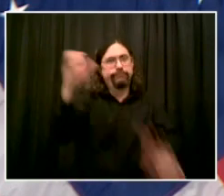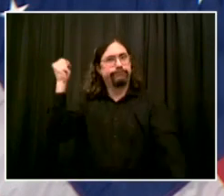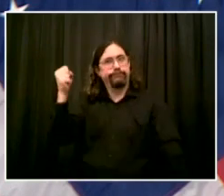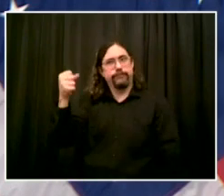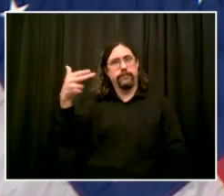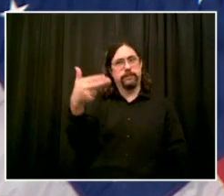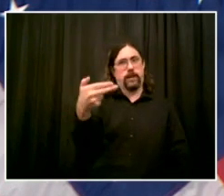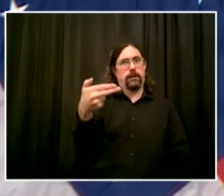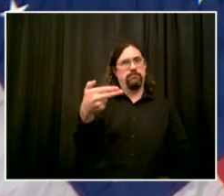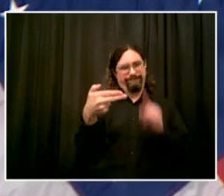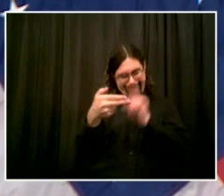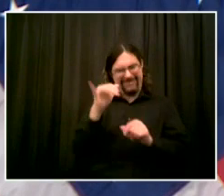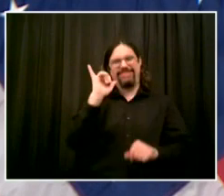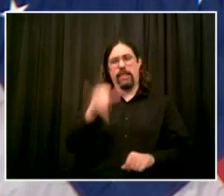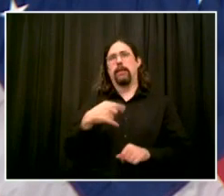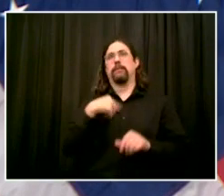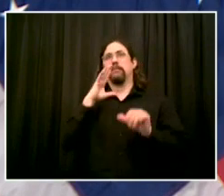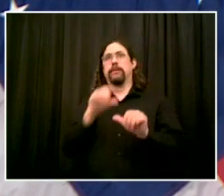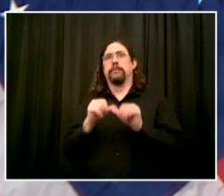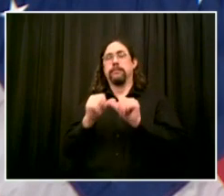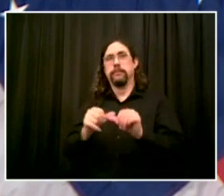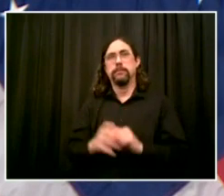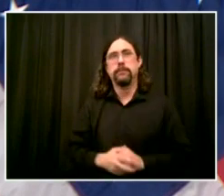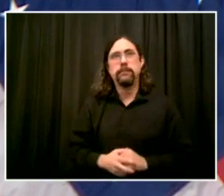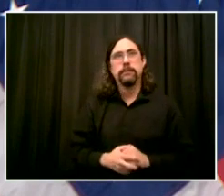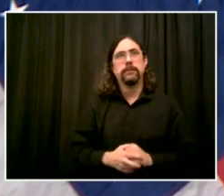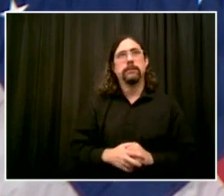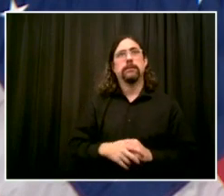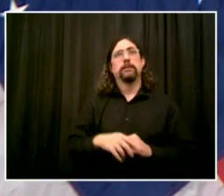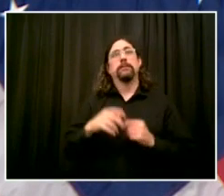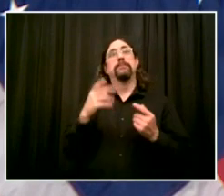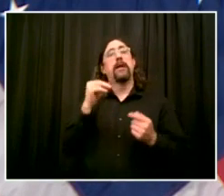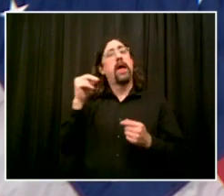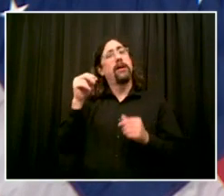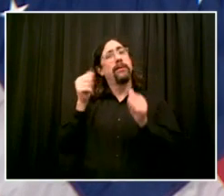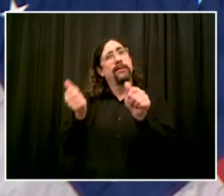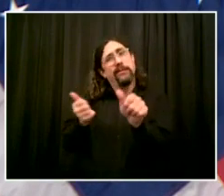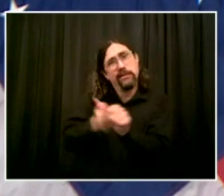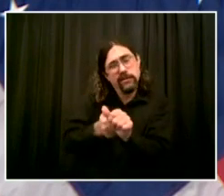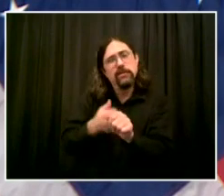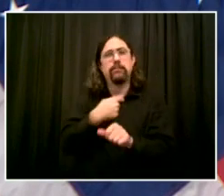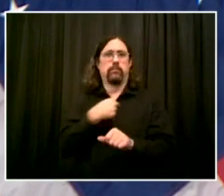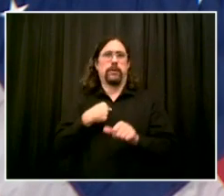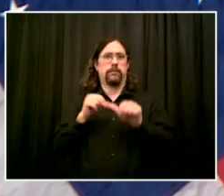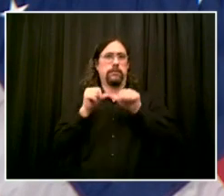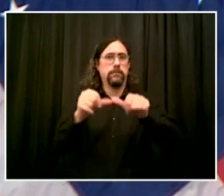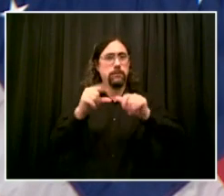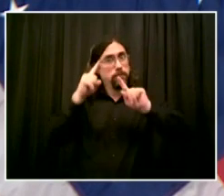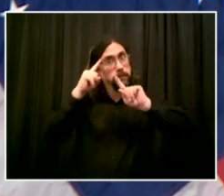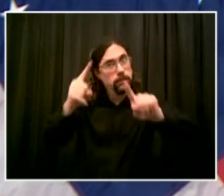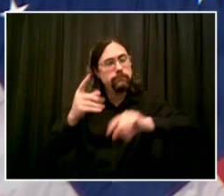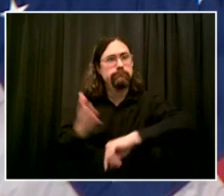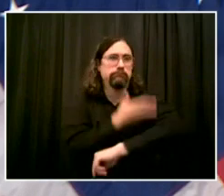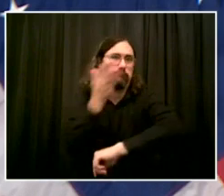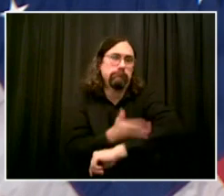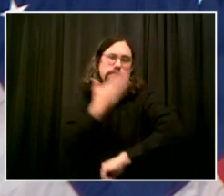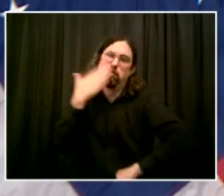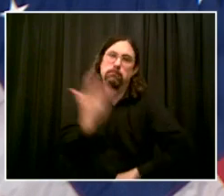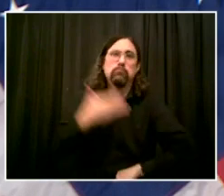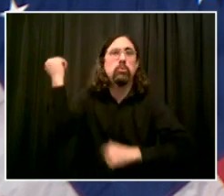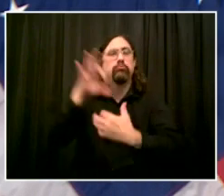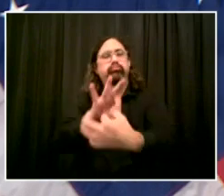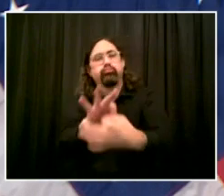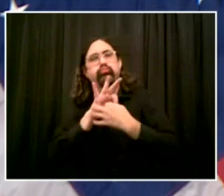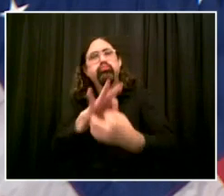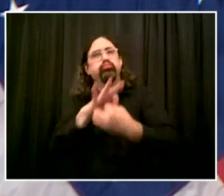populations of incarcerated individuals, and you tie it with COVID, the anti-crime is a piece of this, but it is a small piece of what's